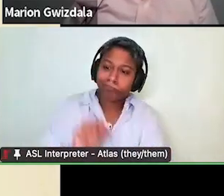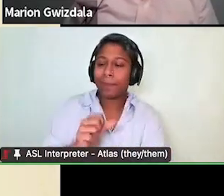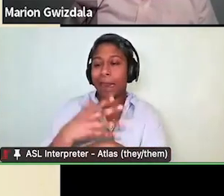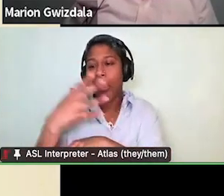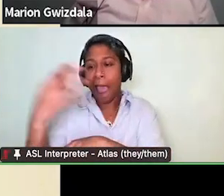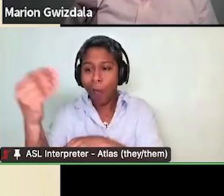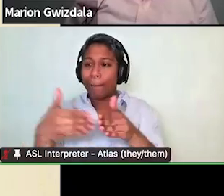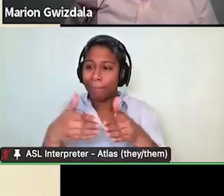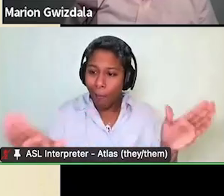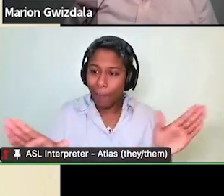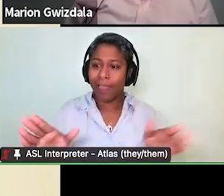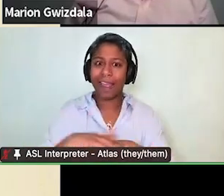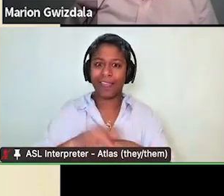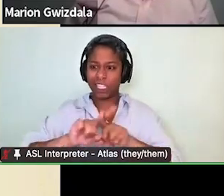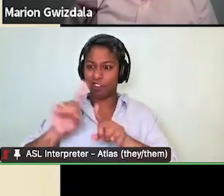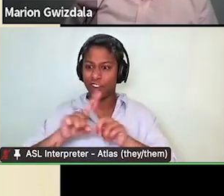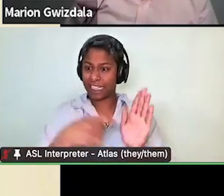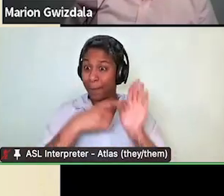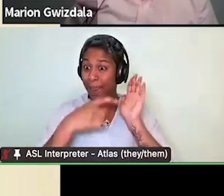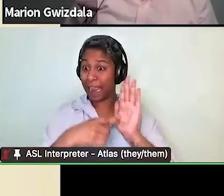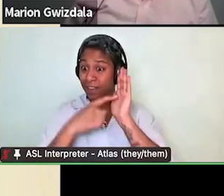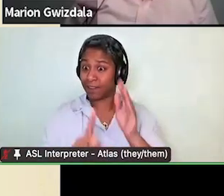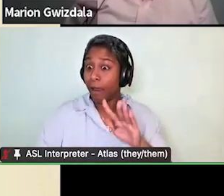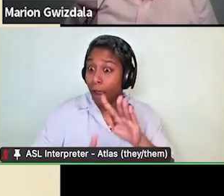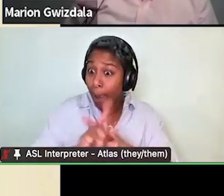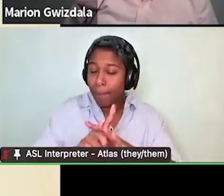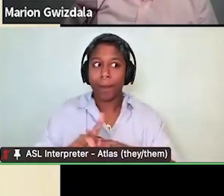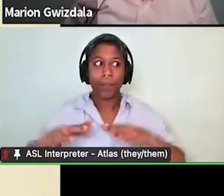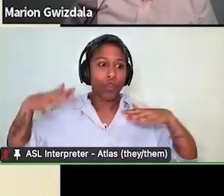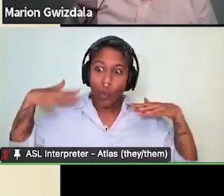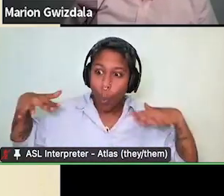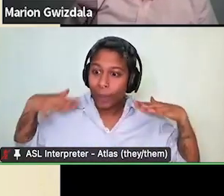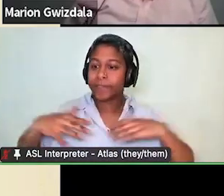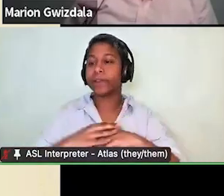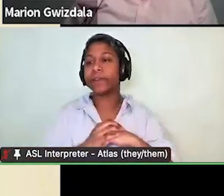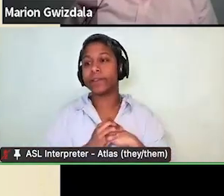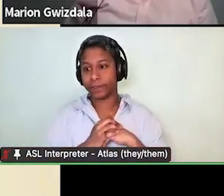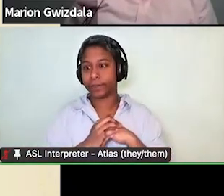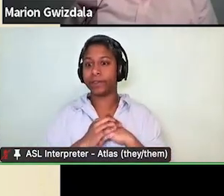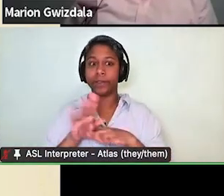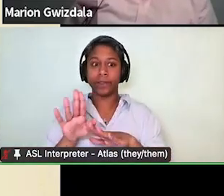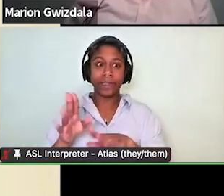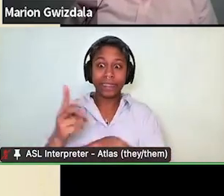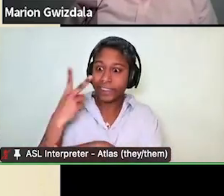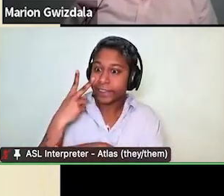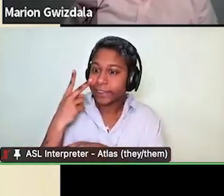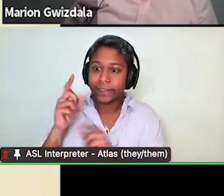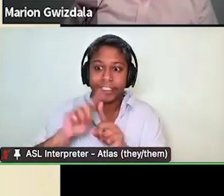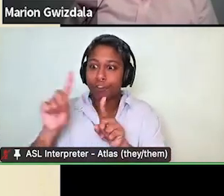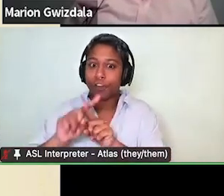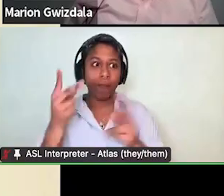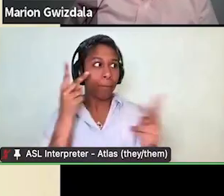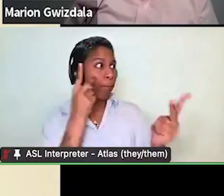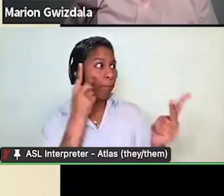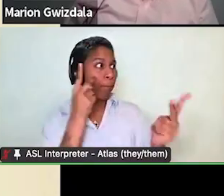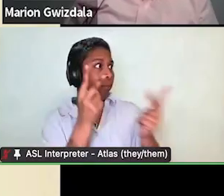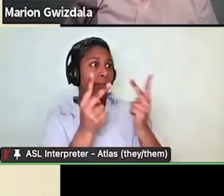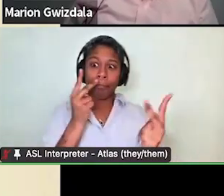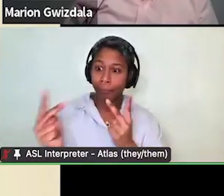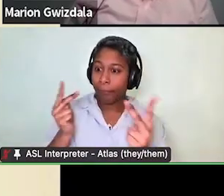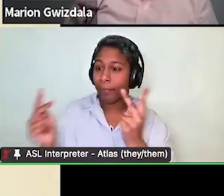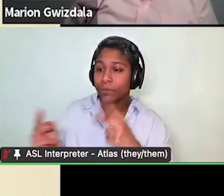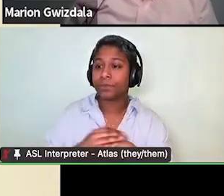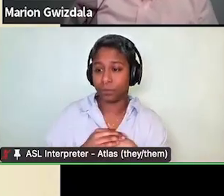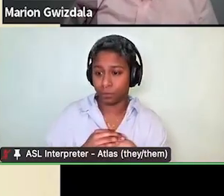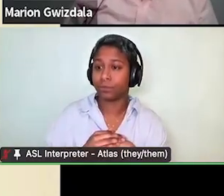the specific noises, the sights that they might see. They might get startled